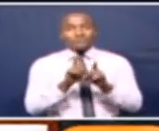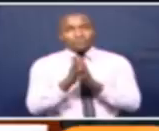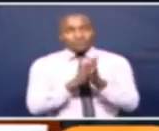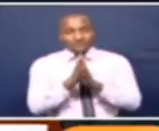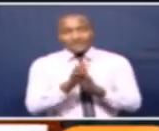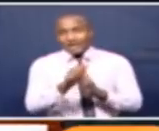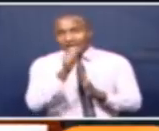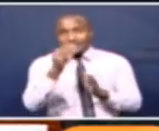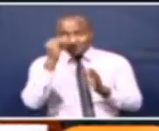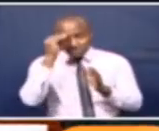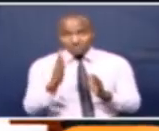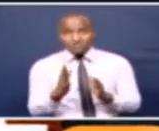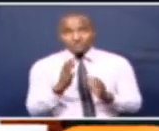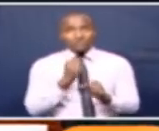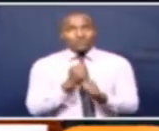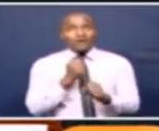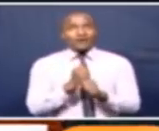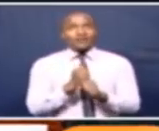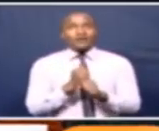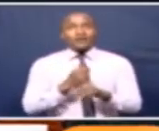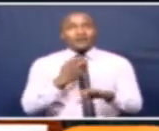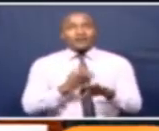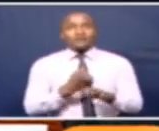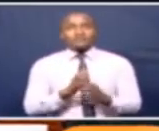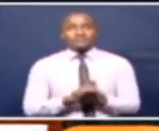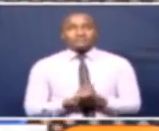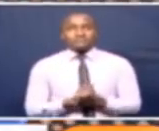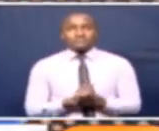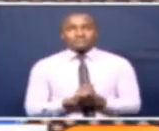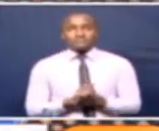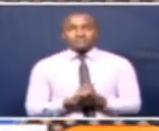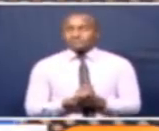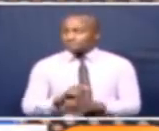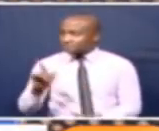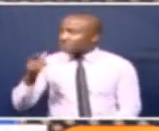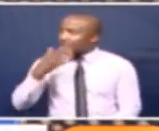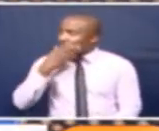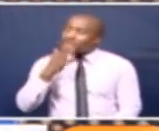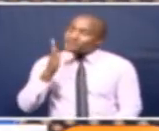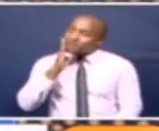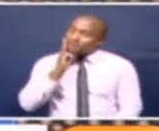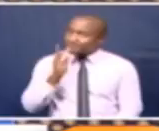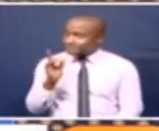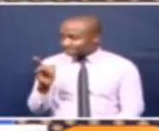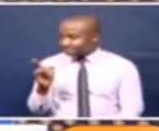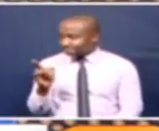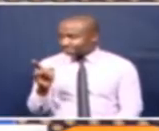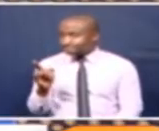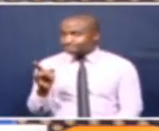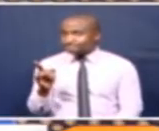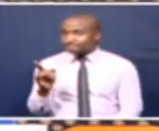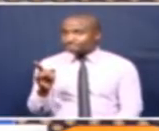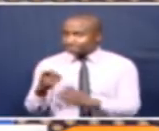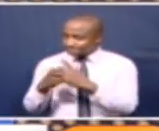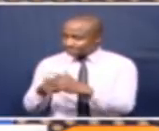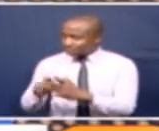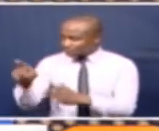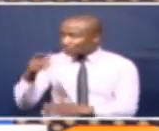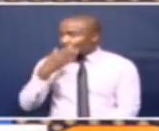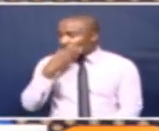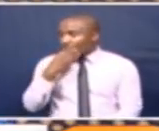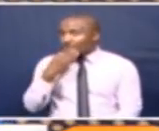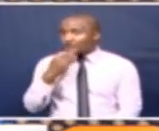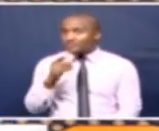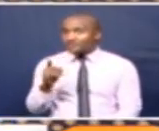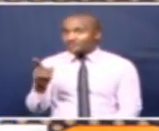pupils to work harder. Mm-hmm. Yeah, I want to talk to mom and dad. And dad, let's begin with you. You're